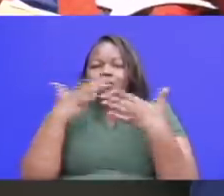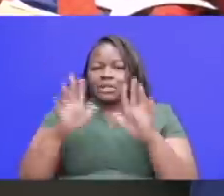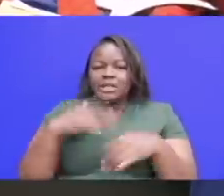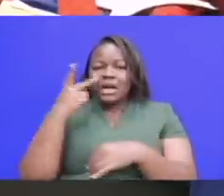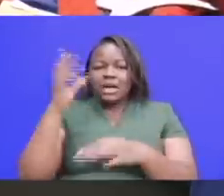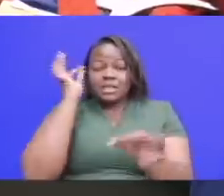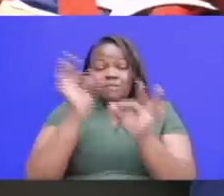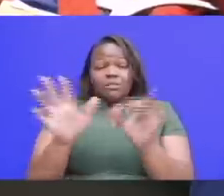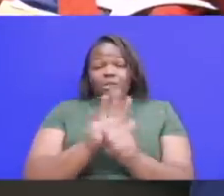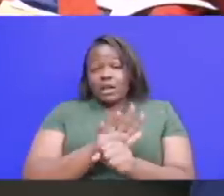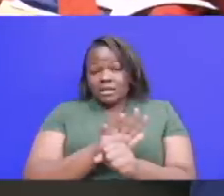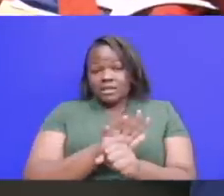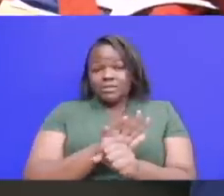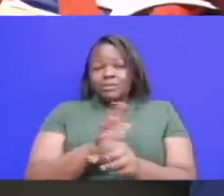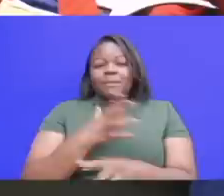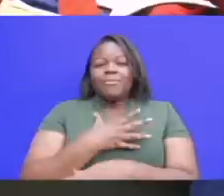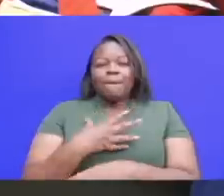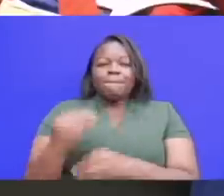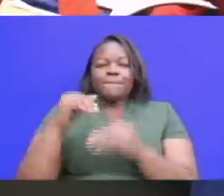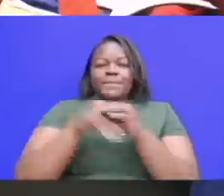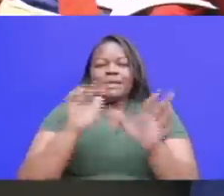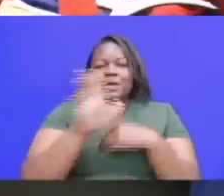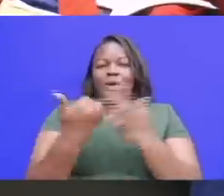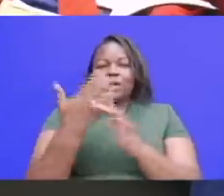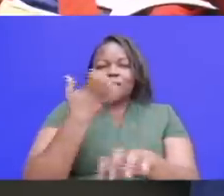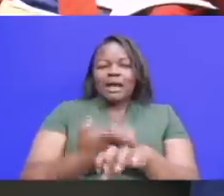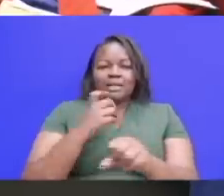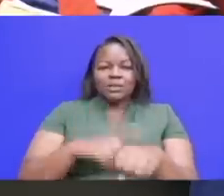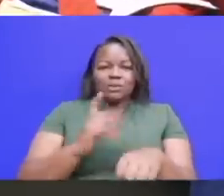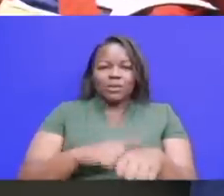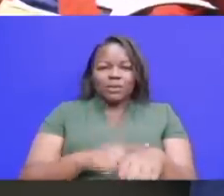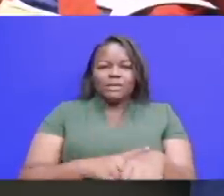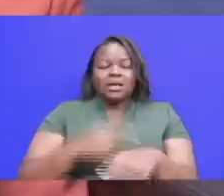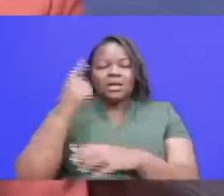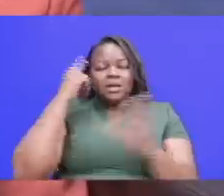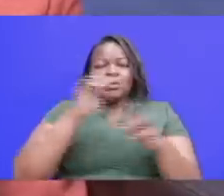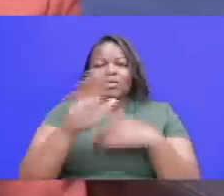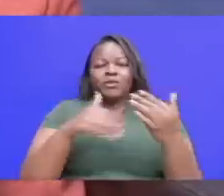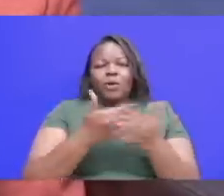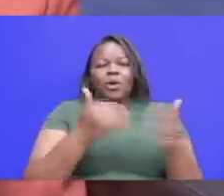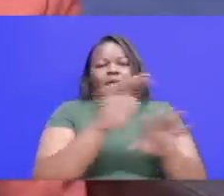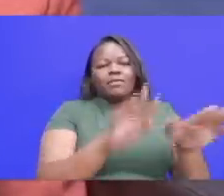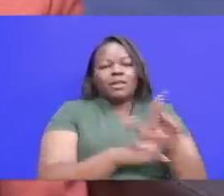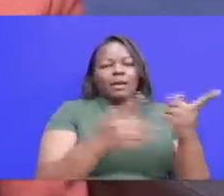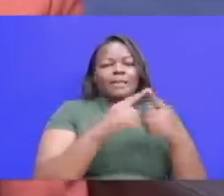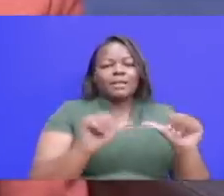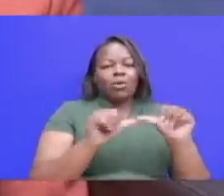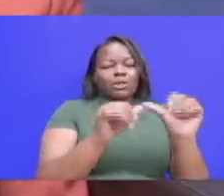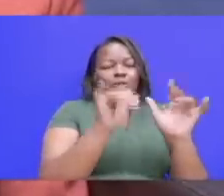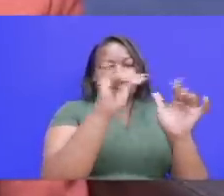faithfulness amidst difficult moments of bitterness and resentment and all that, but he still stands.